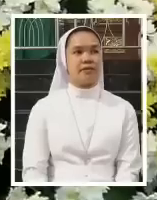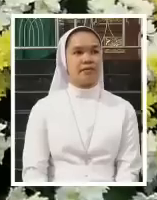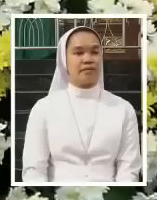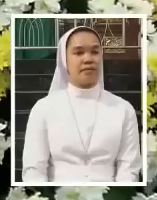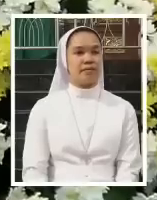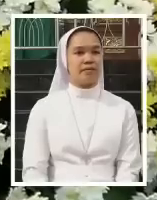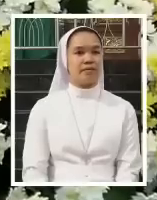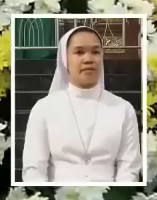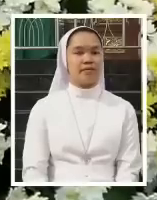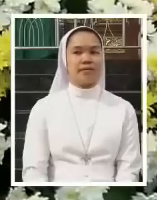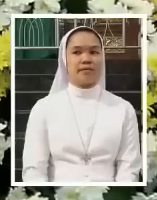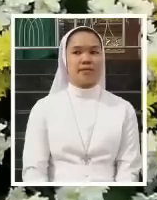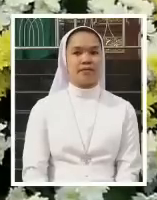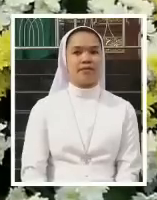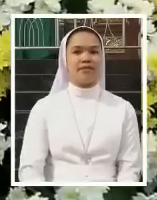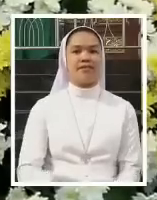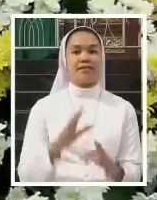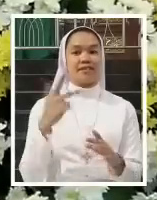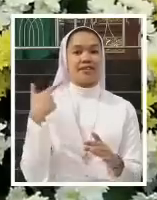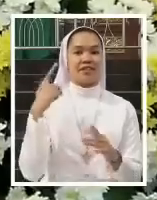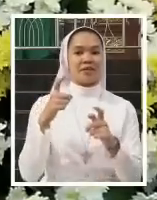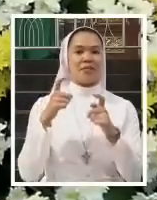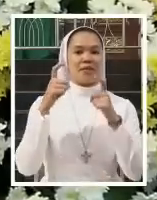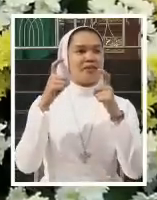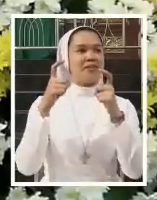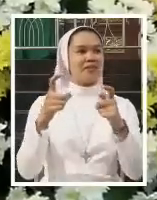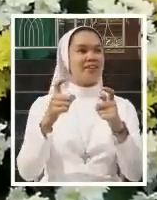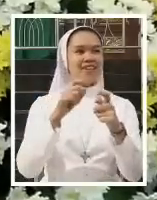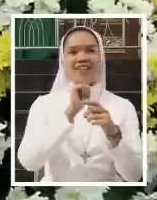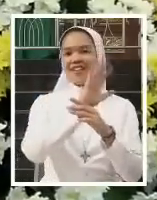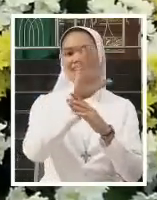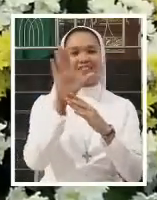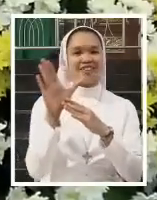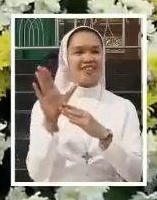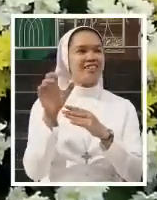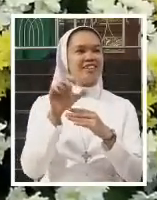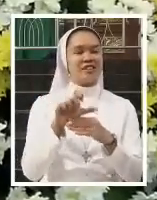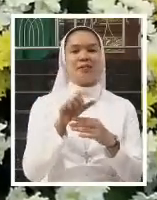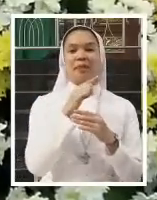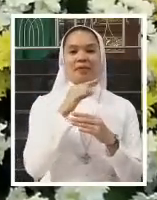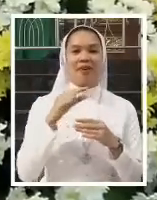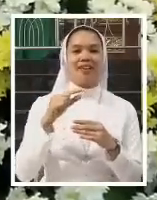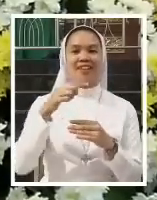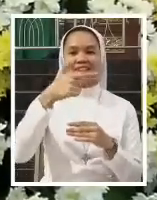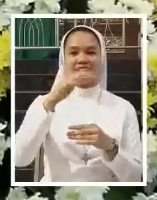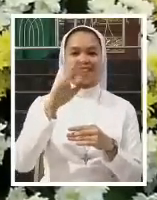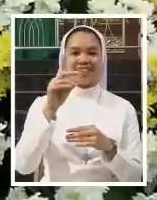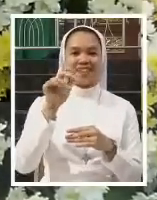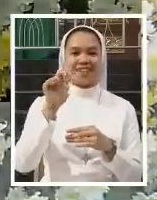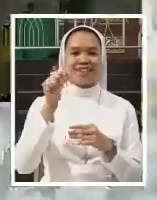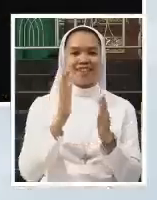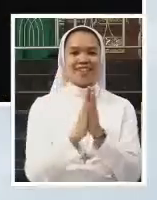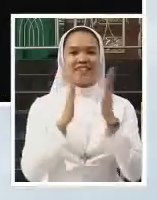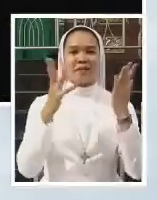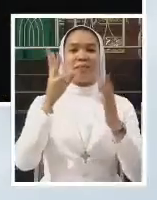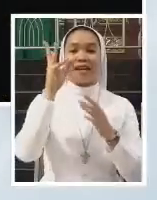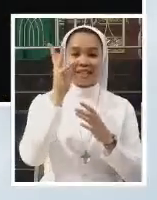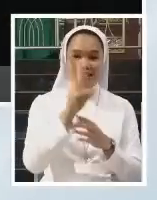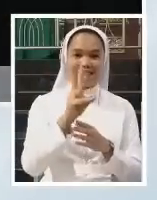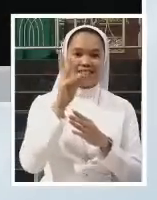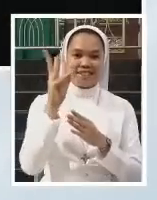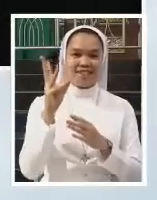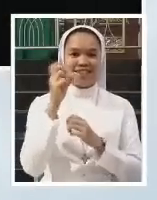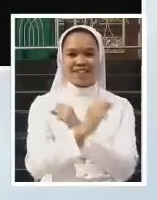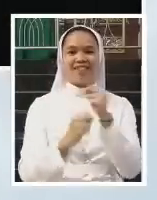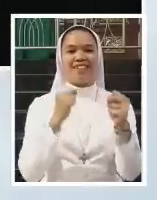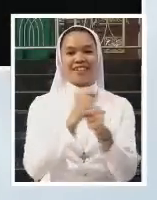And still, the champion, undefeatable, Father Pons Grajeda, 66